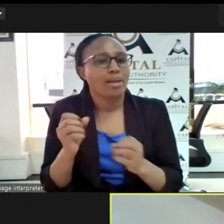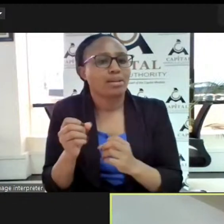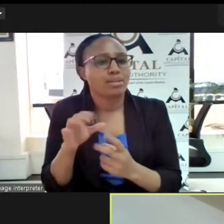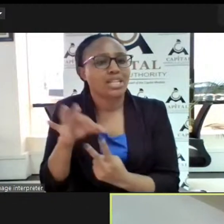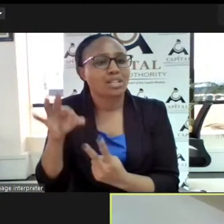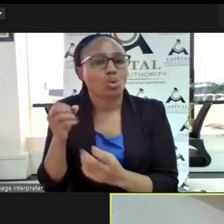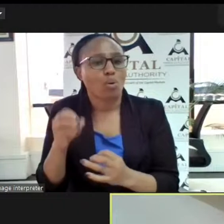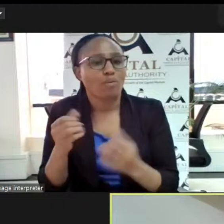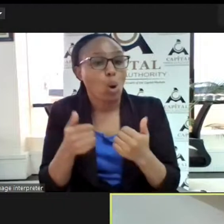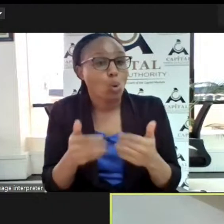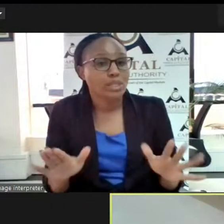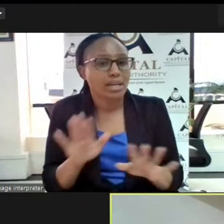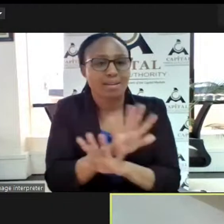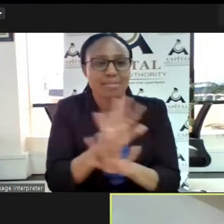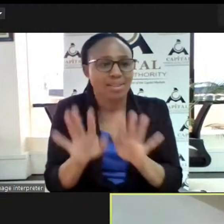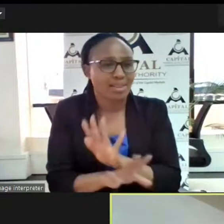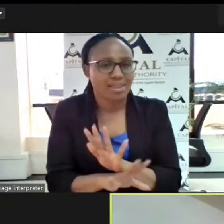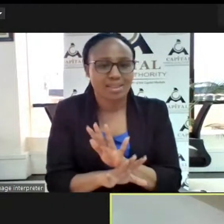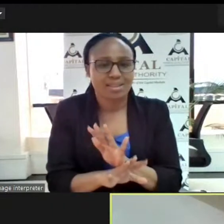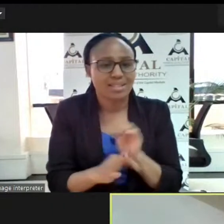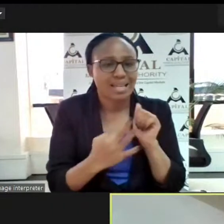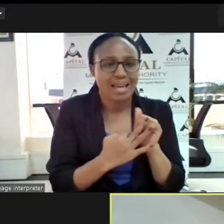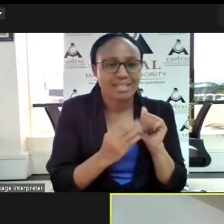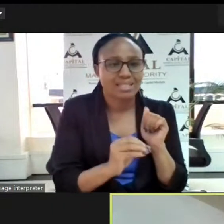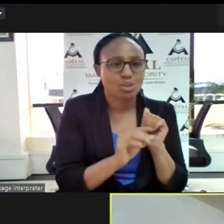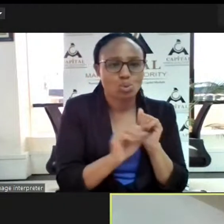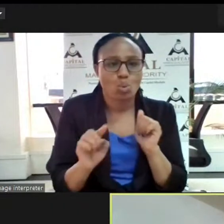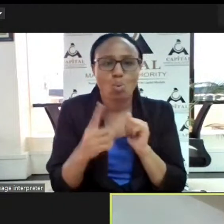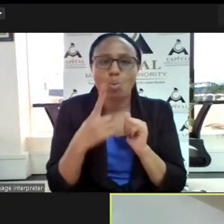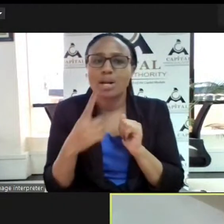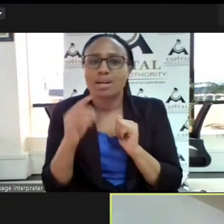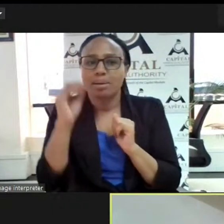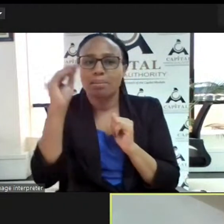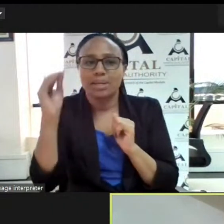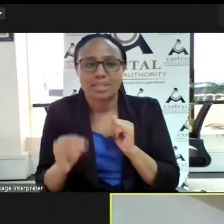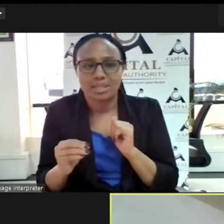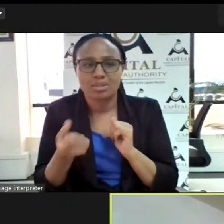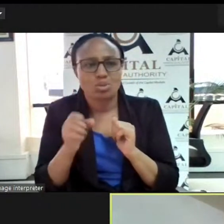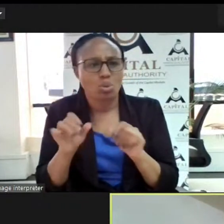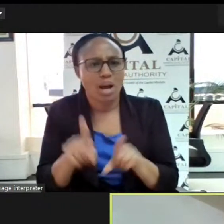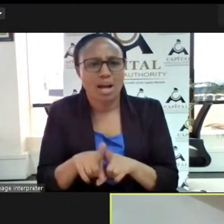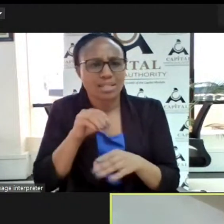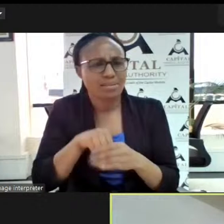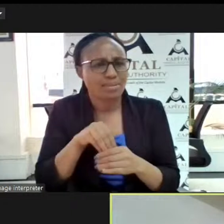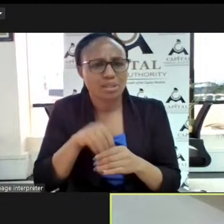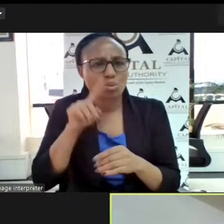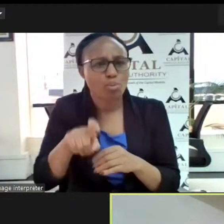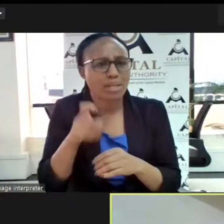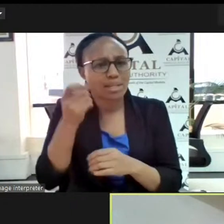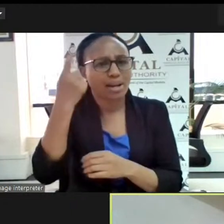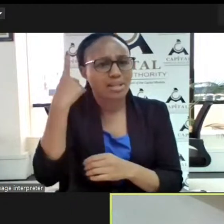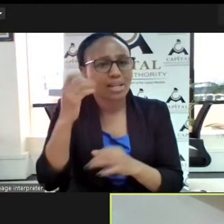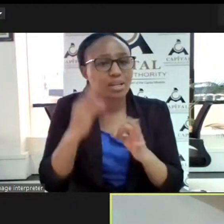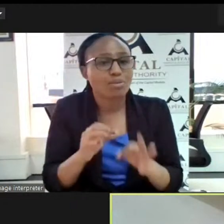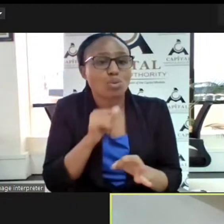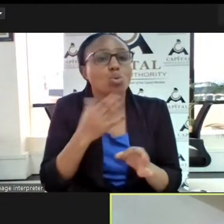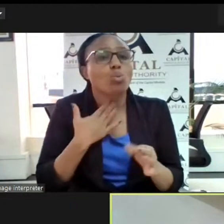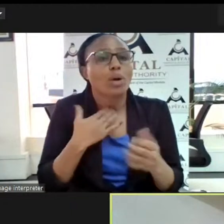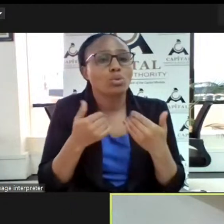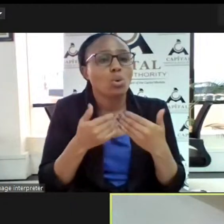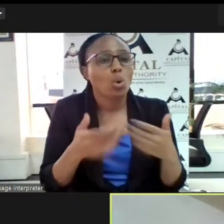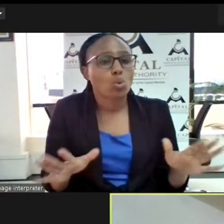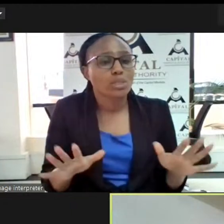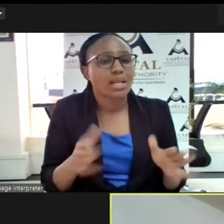losing everything is 80 to 100%. So I think as investors really understand if you don't want to lose